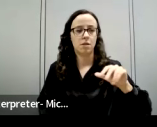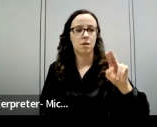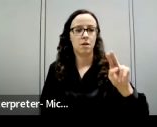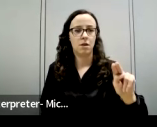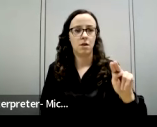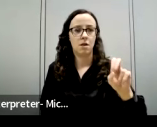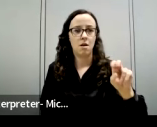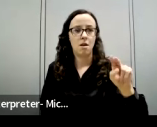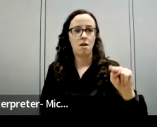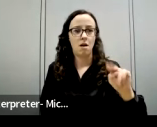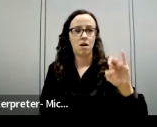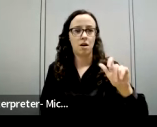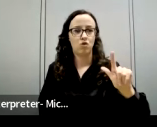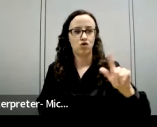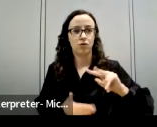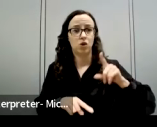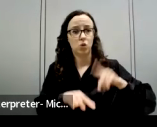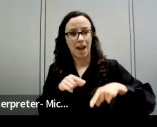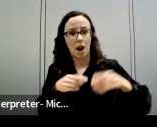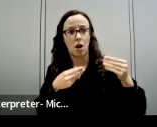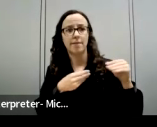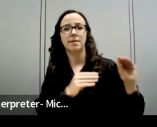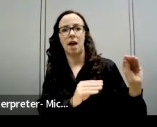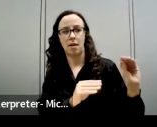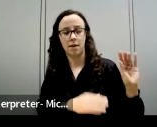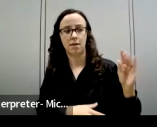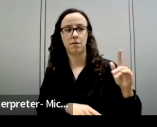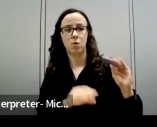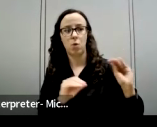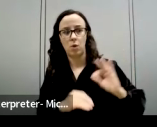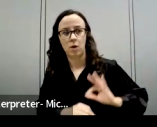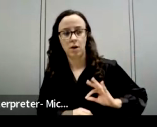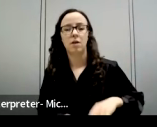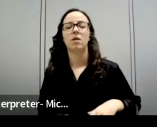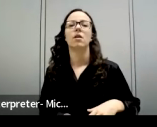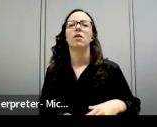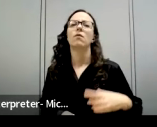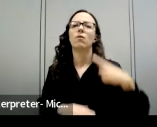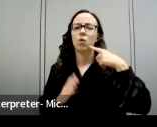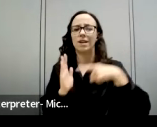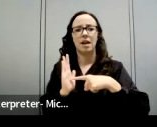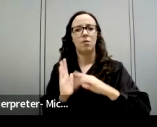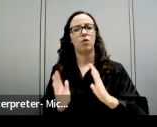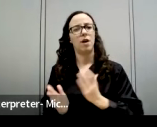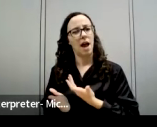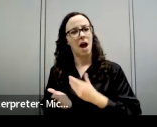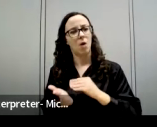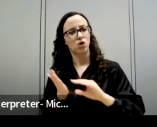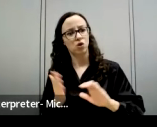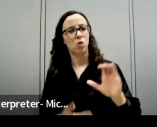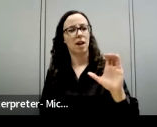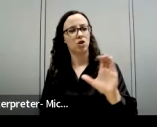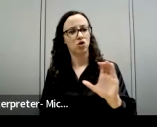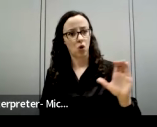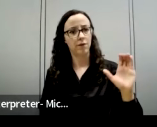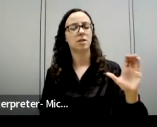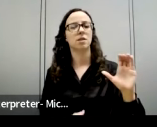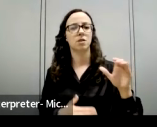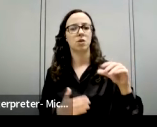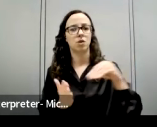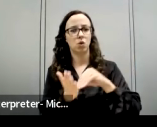monetary compensation, right? So what if our students, I know it's been mentioned that Clovis Community, they can print the